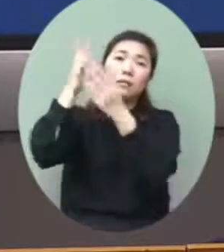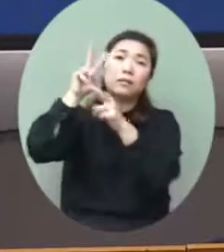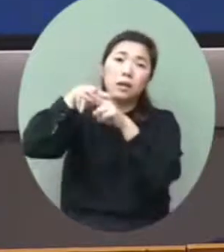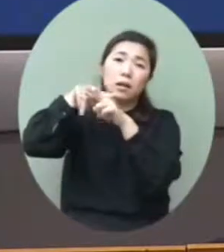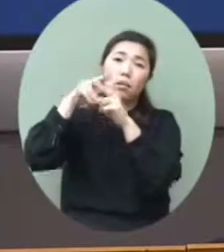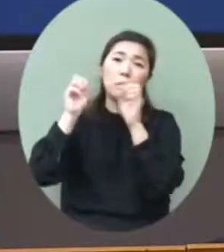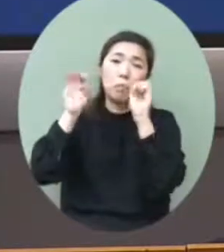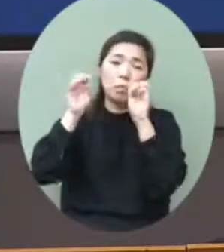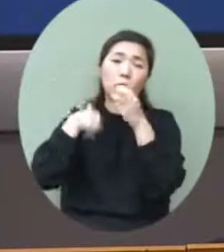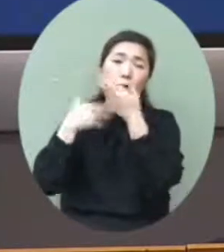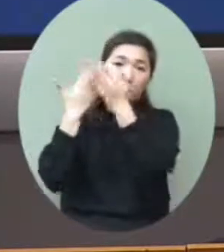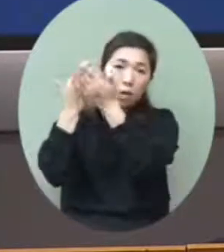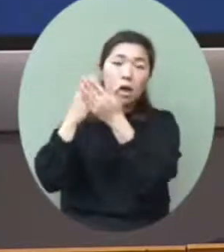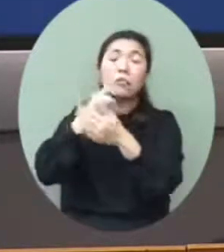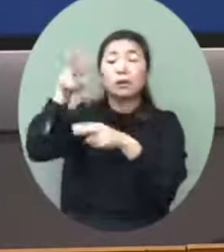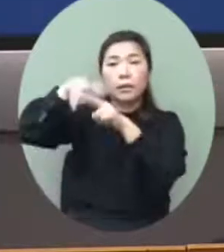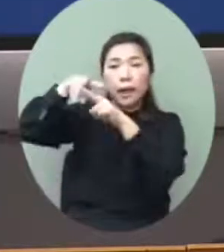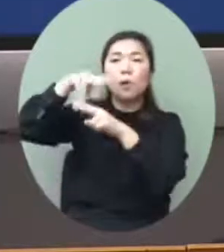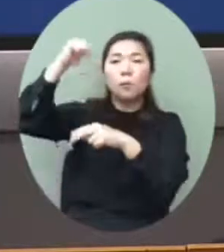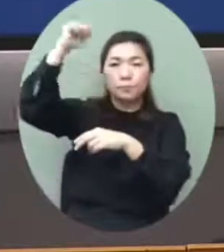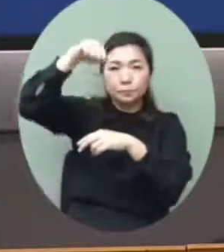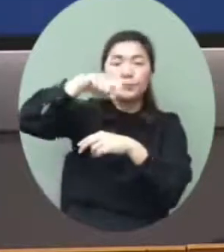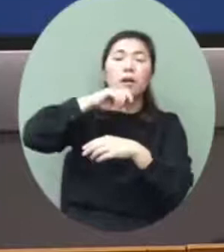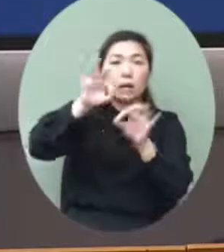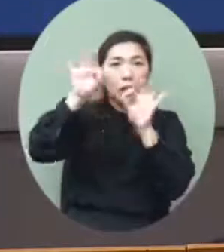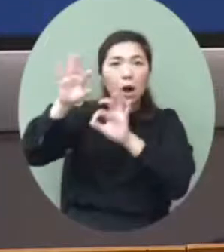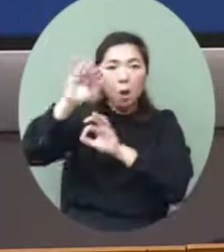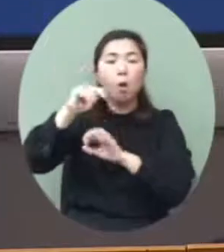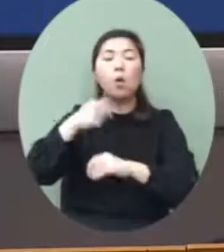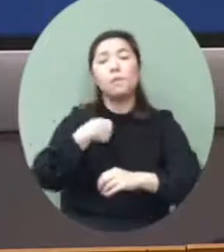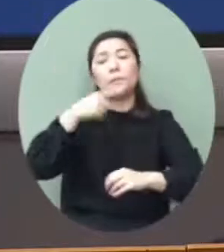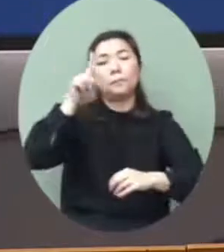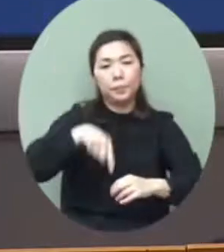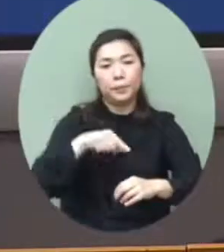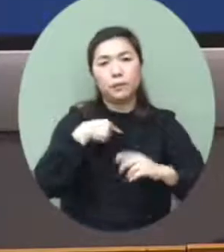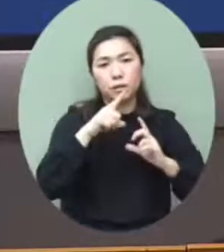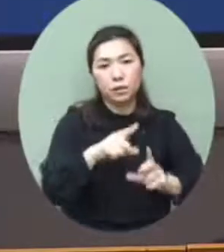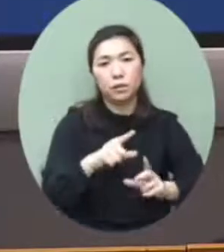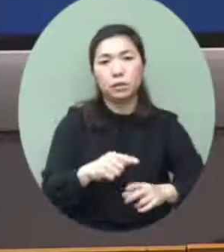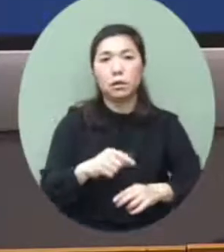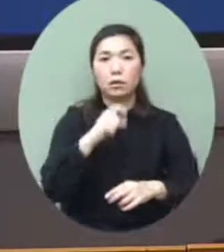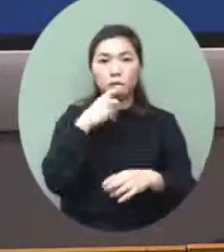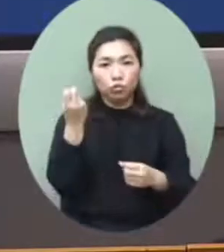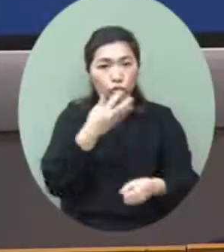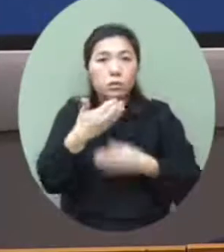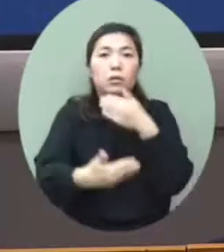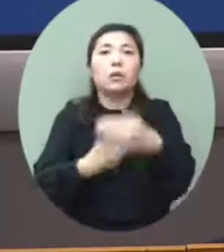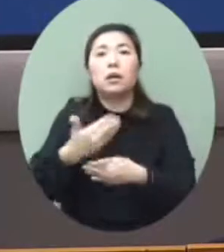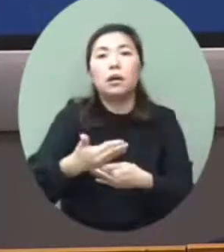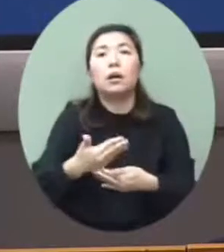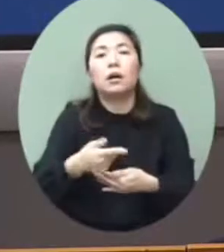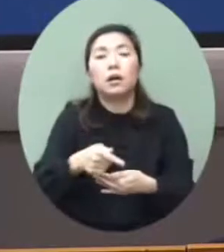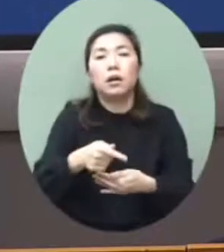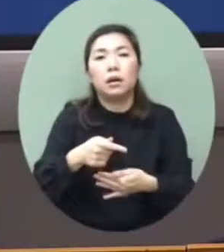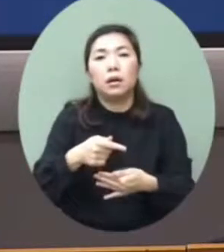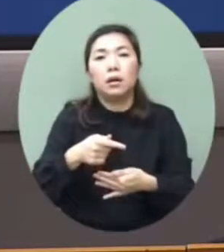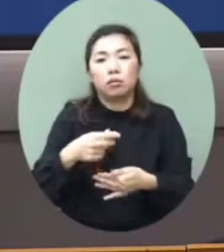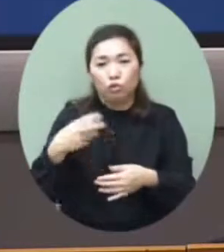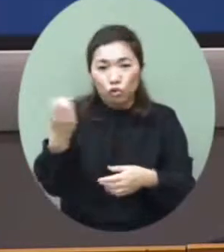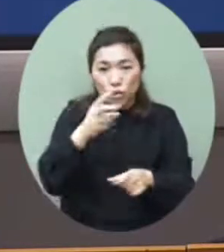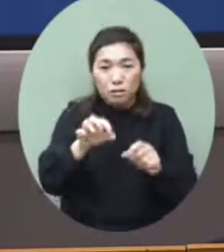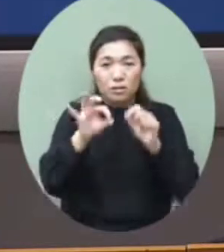would discuss this further with the central government. I submitted a report to the central government and the